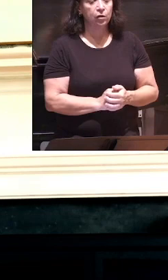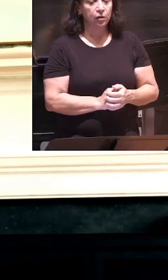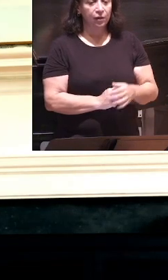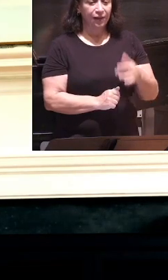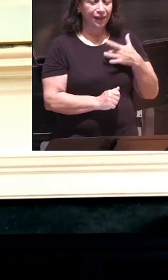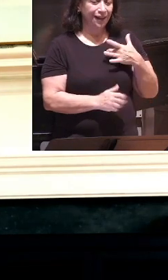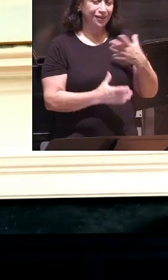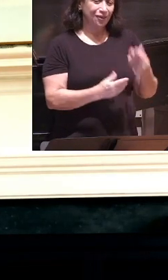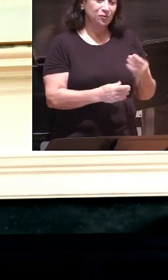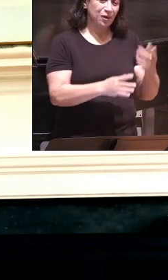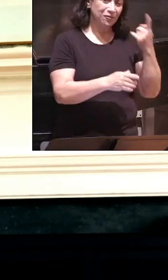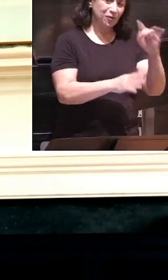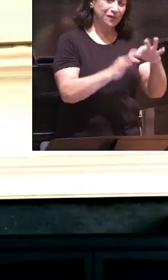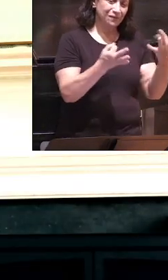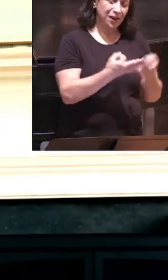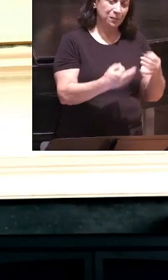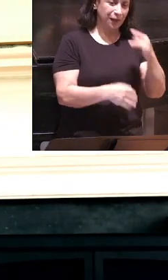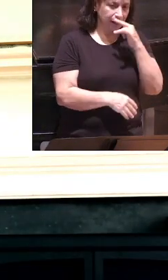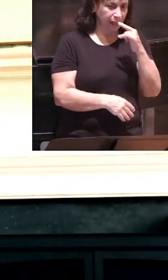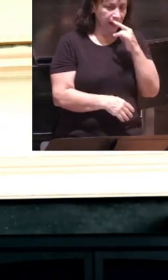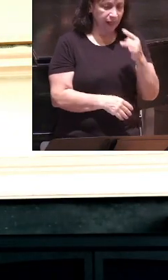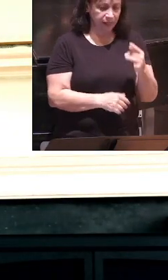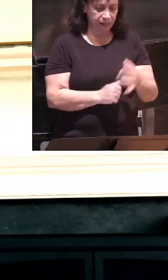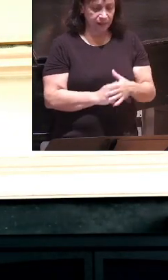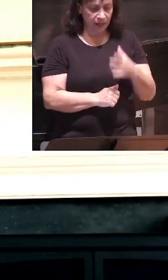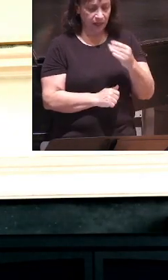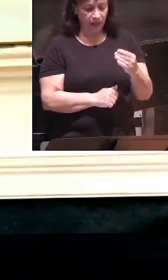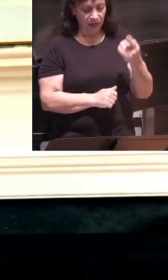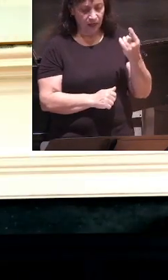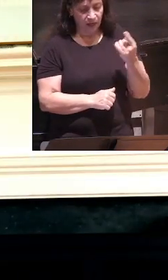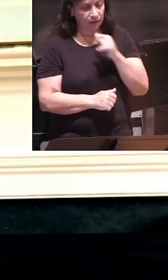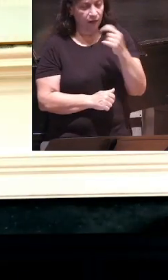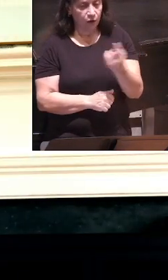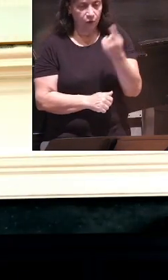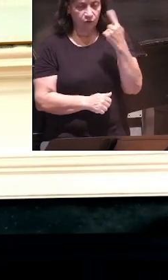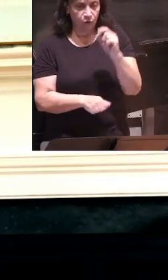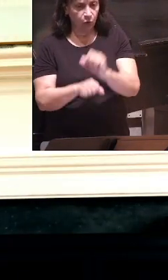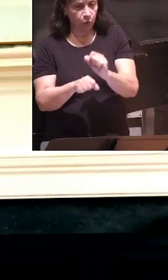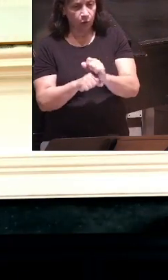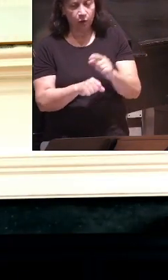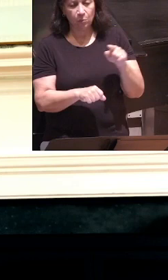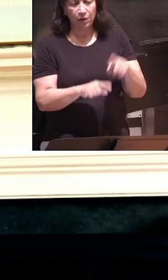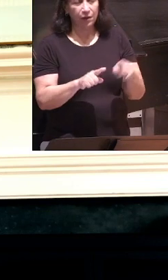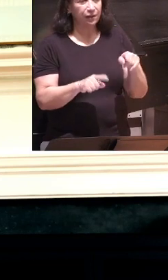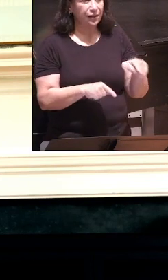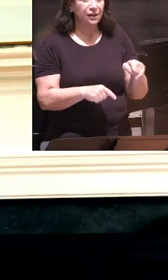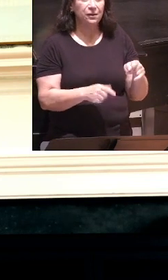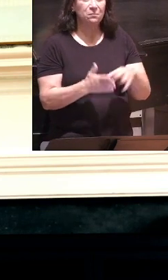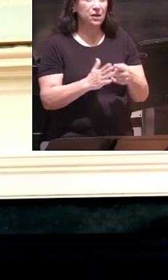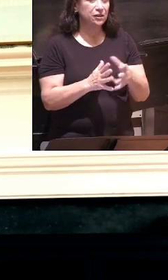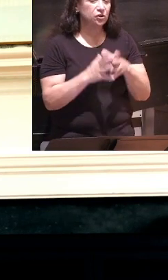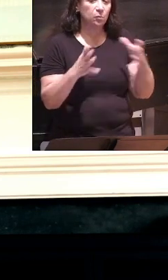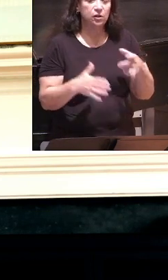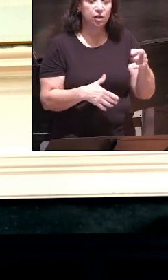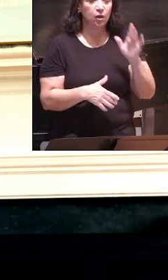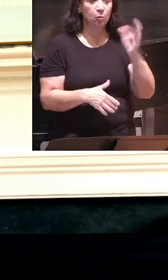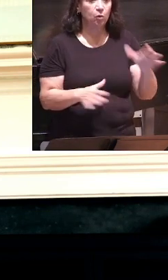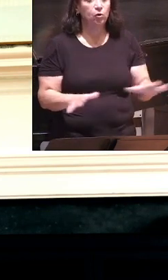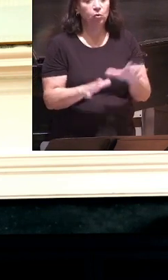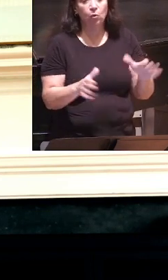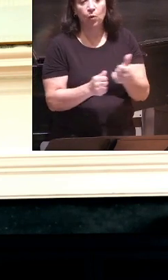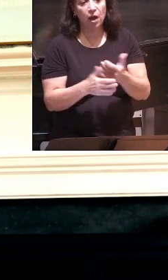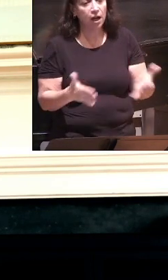though for his family, for his kids. He did not put his work before us. My dad did so much, and he would do anything to fit